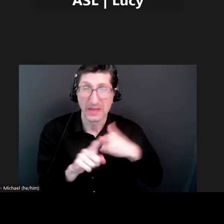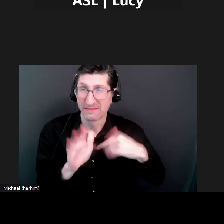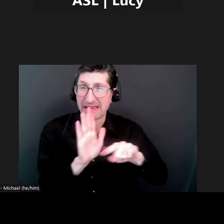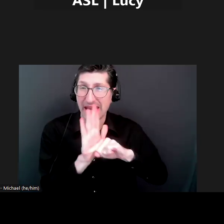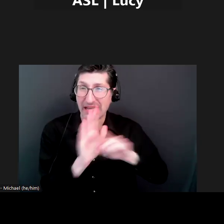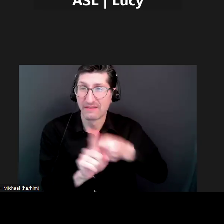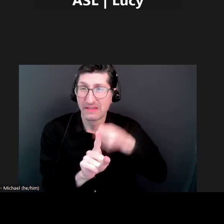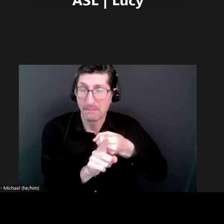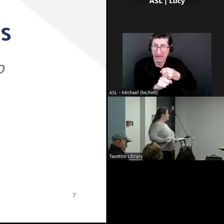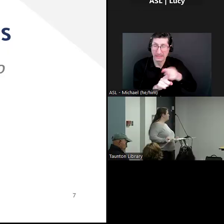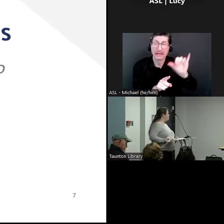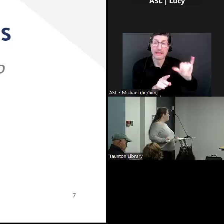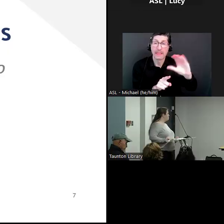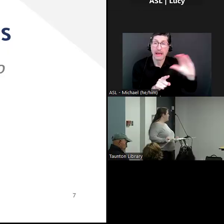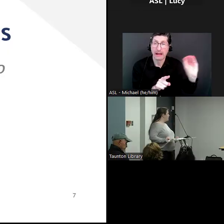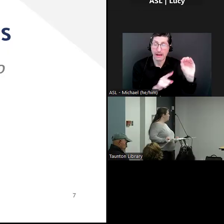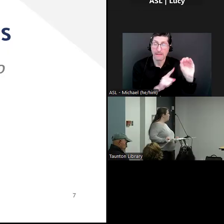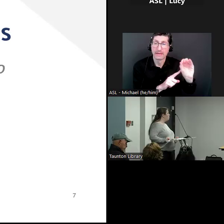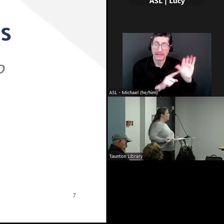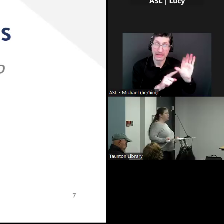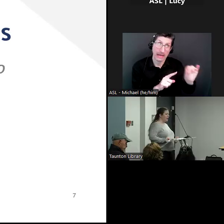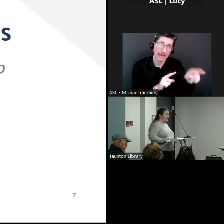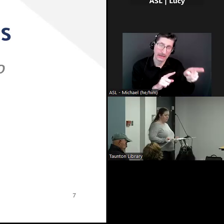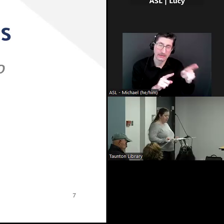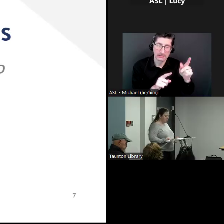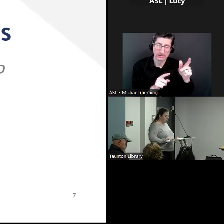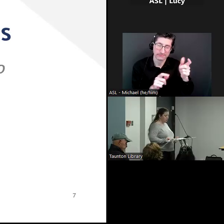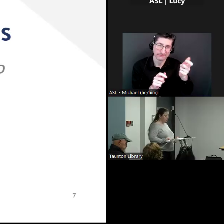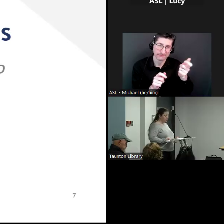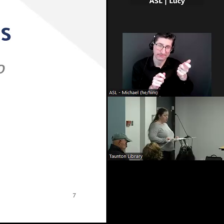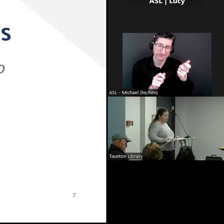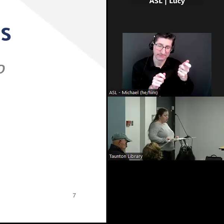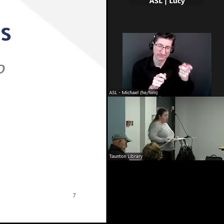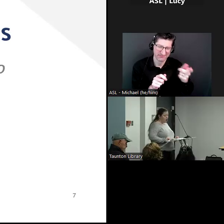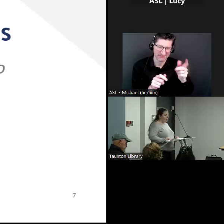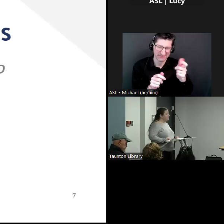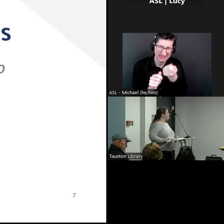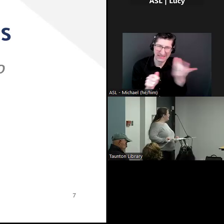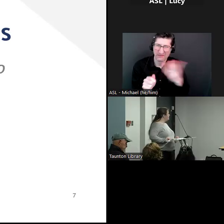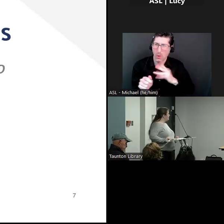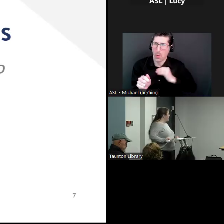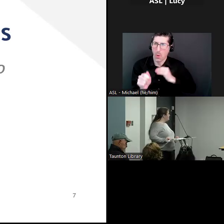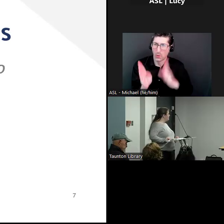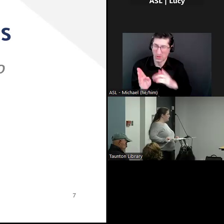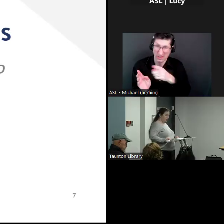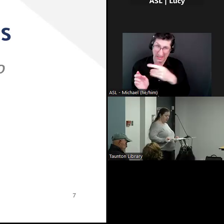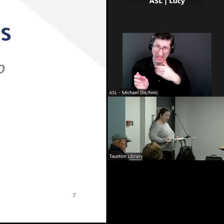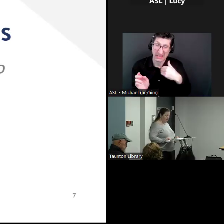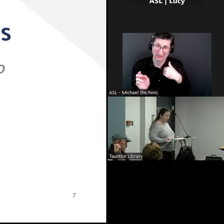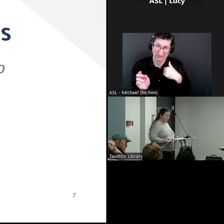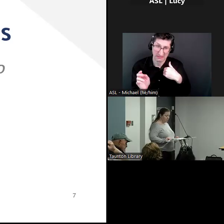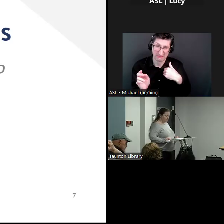Delphinius and its many other owners have been an issue since